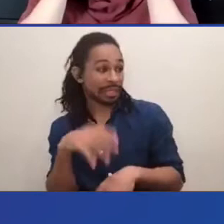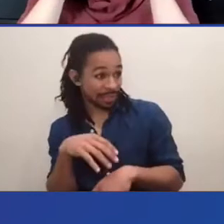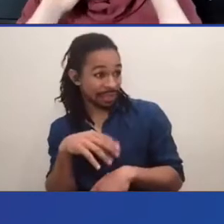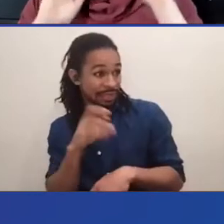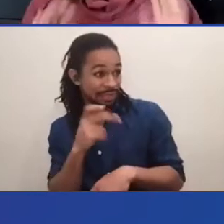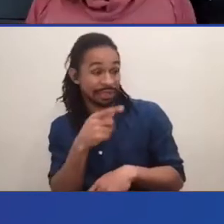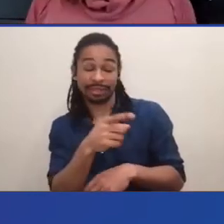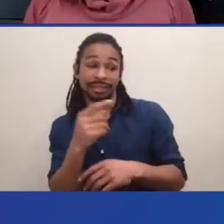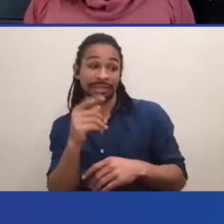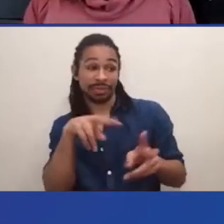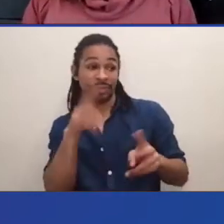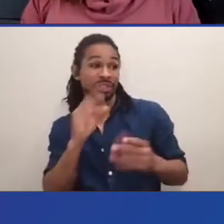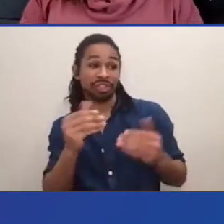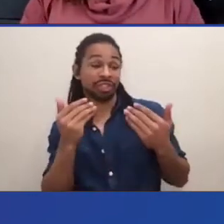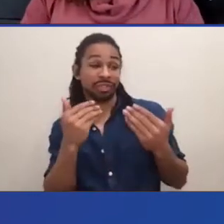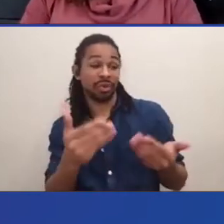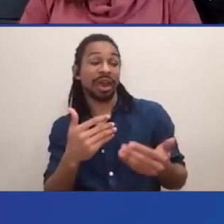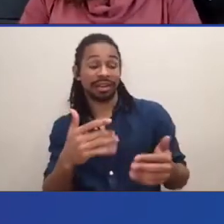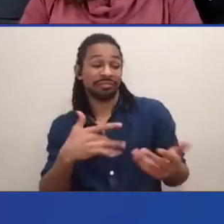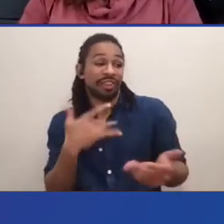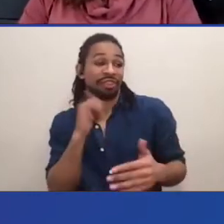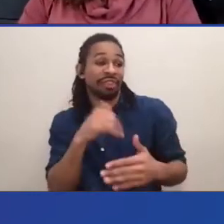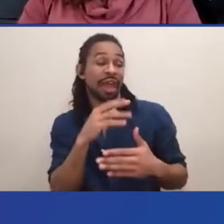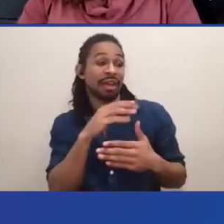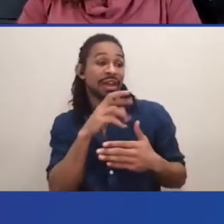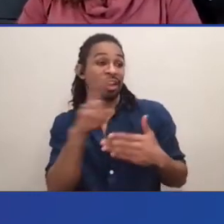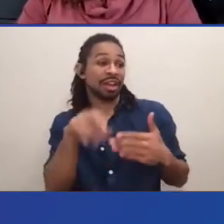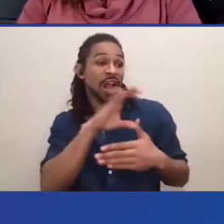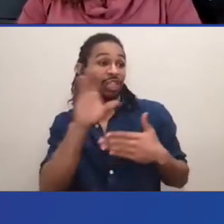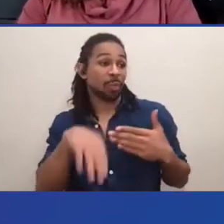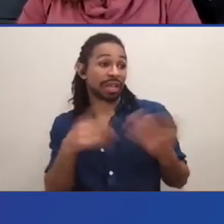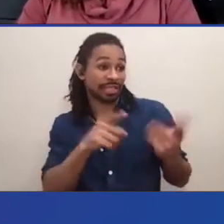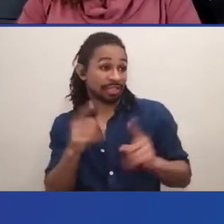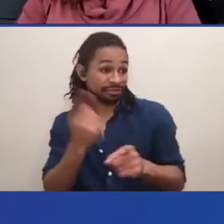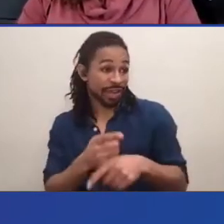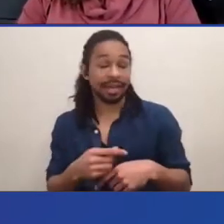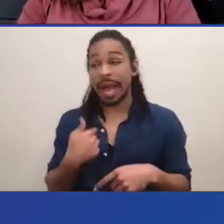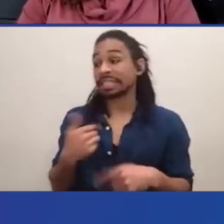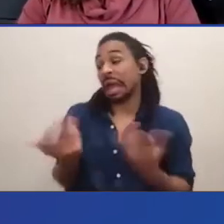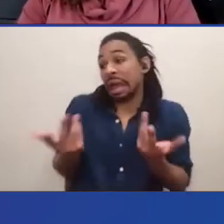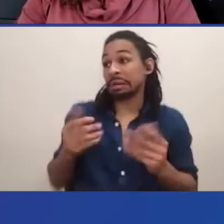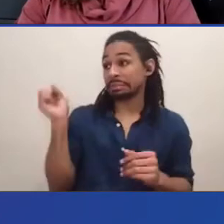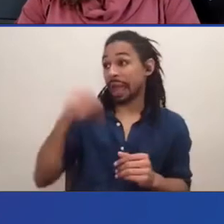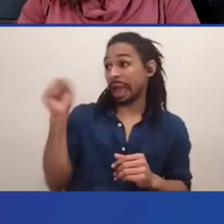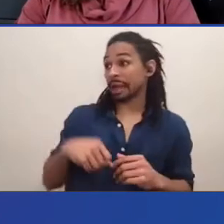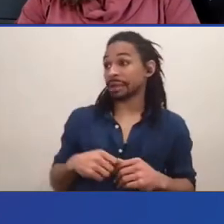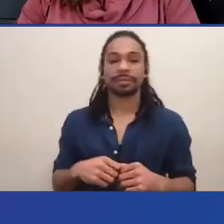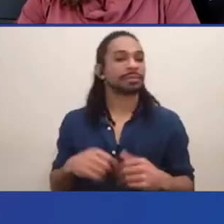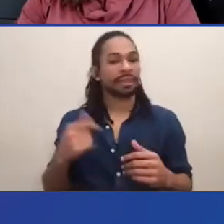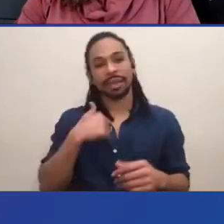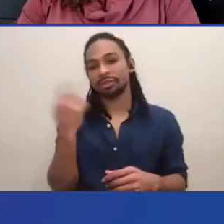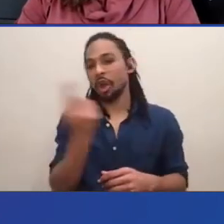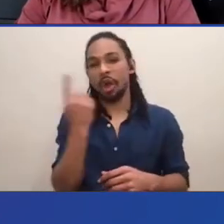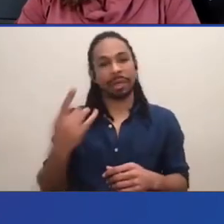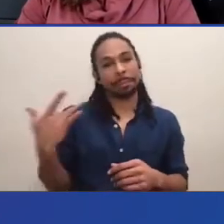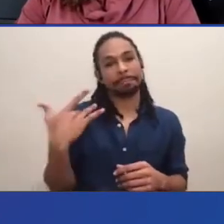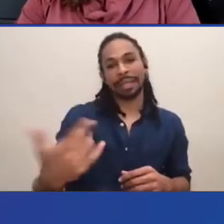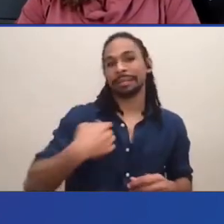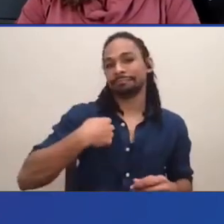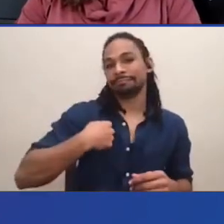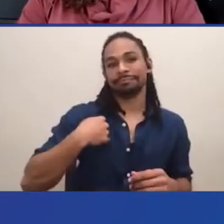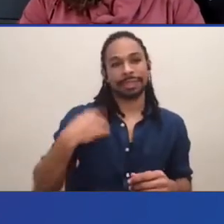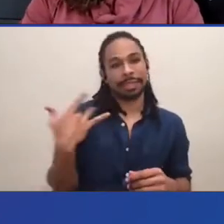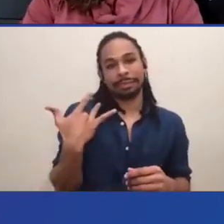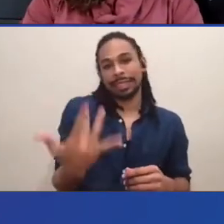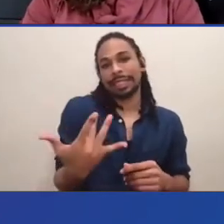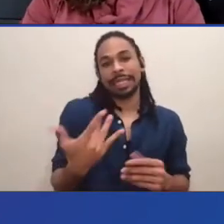consequences, right? Like, yeah, right. So I've always been that type of person. And I also